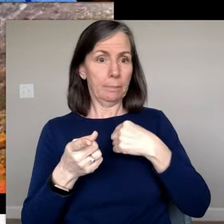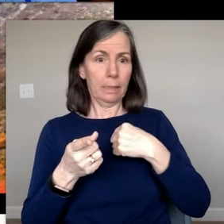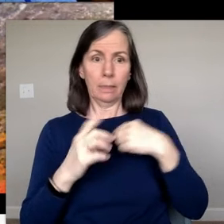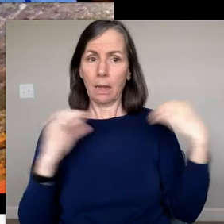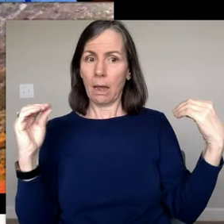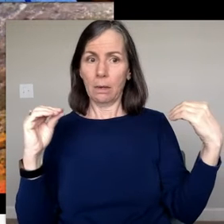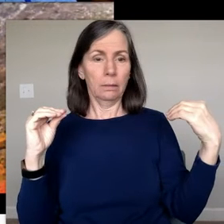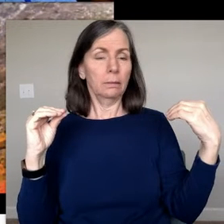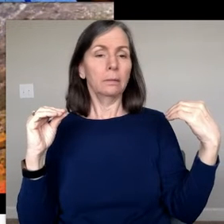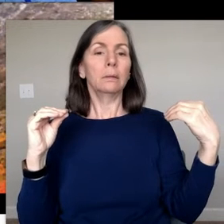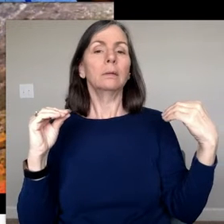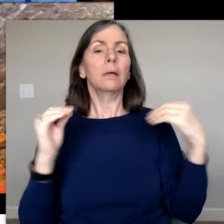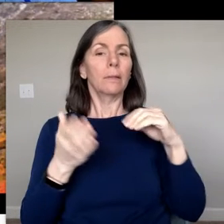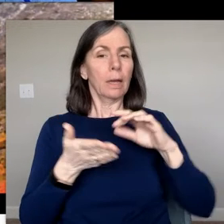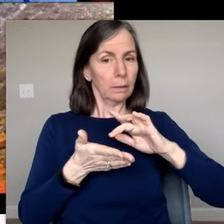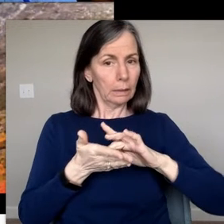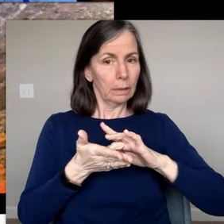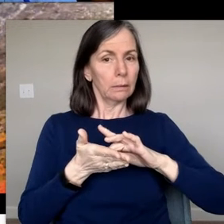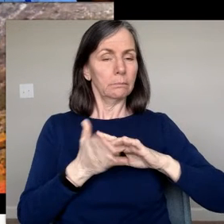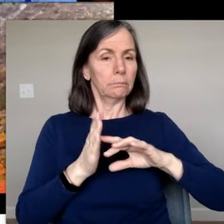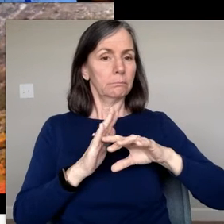button